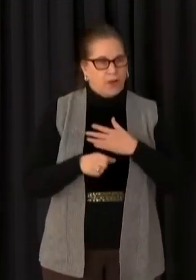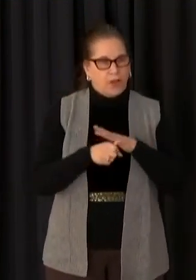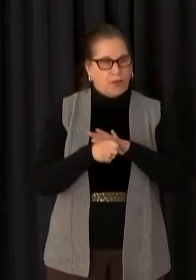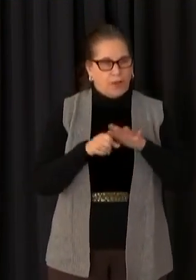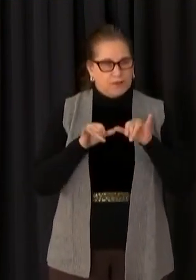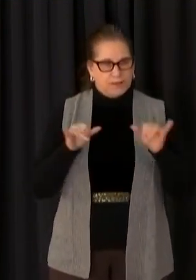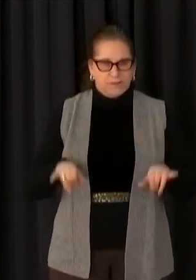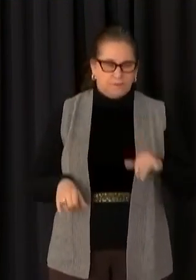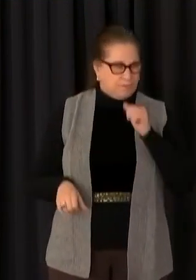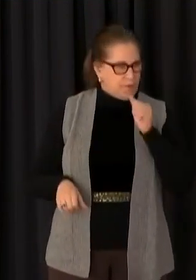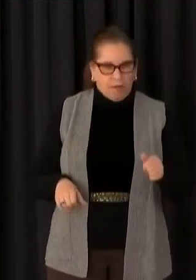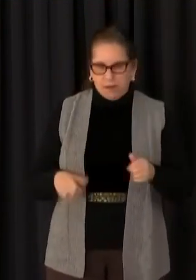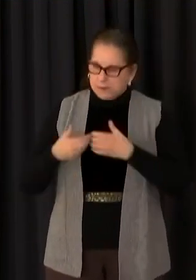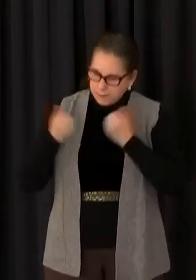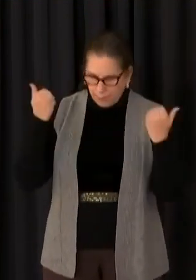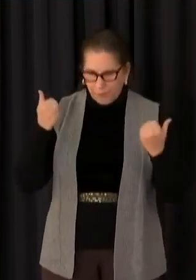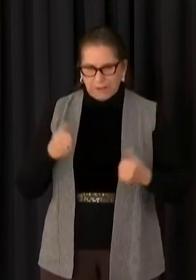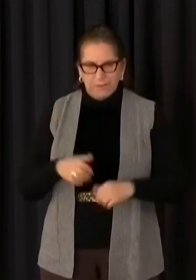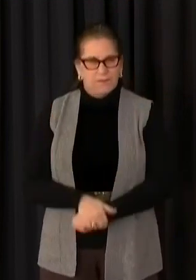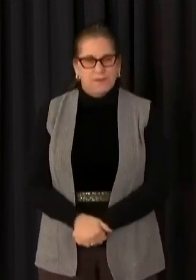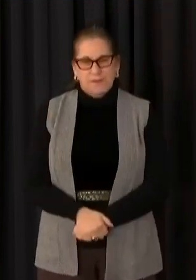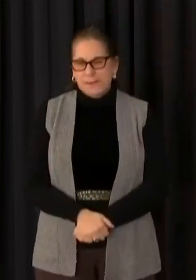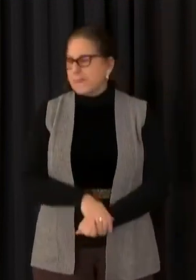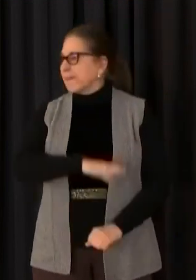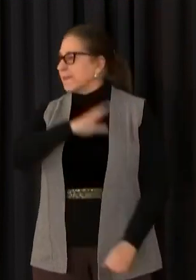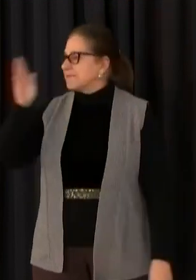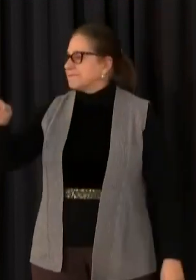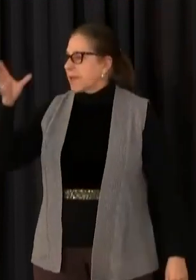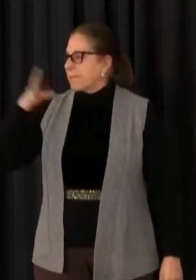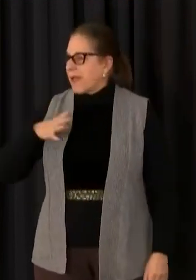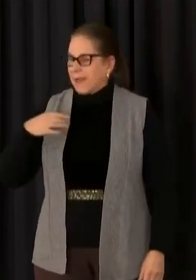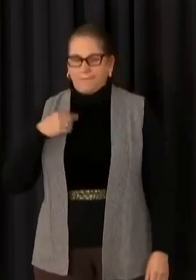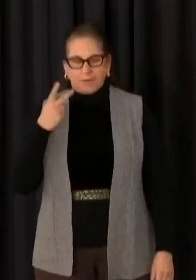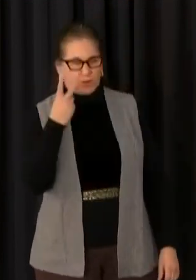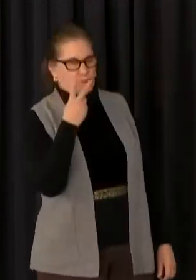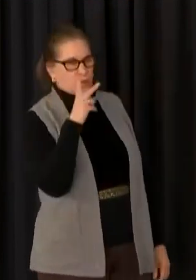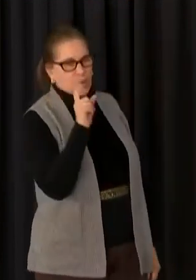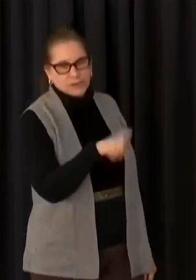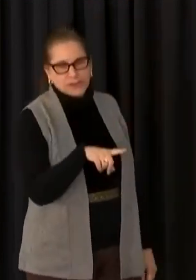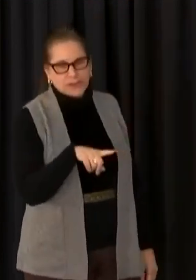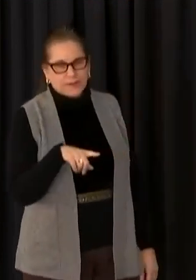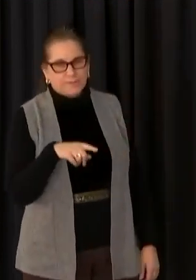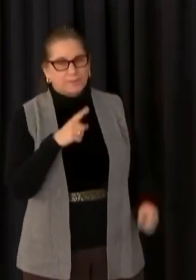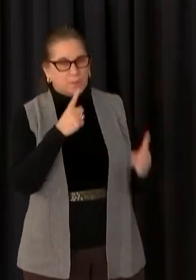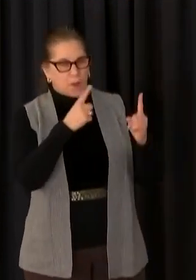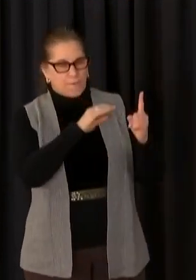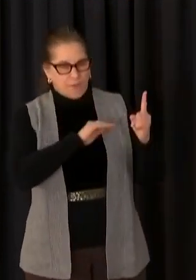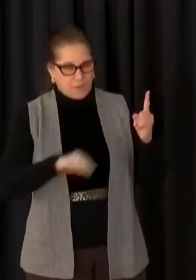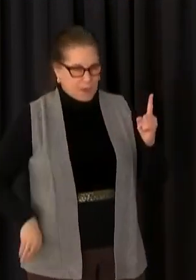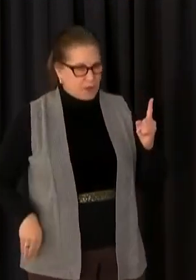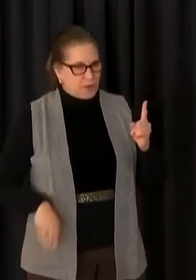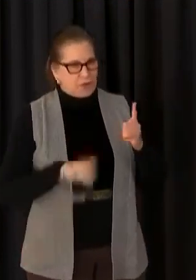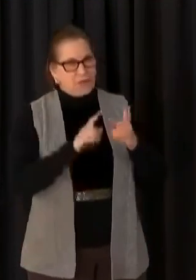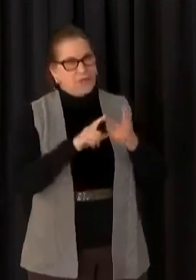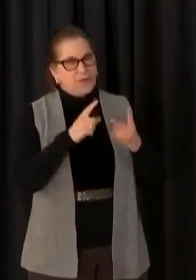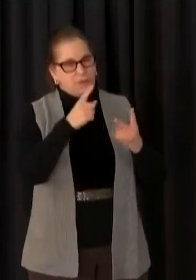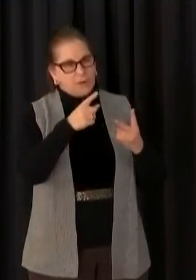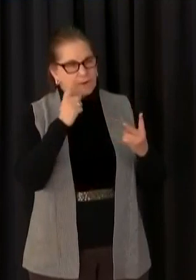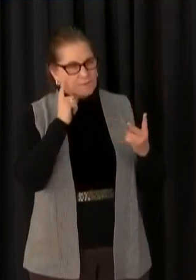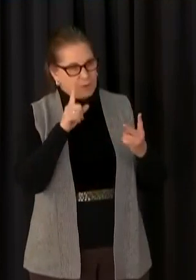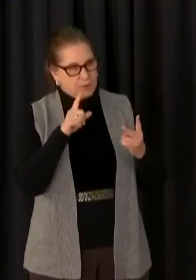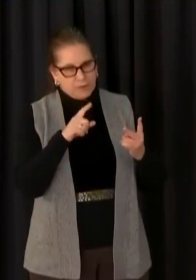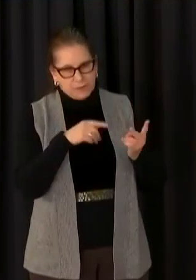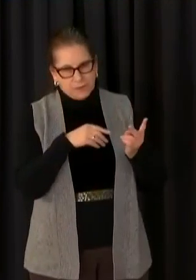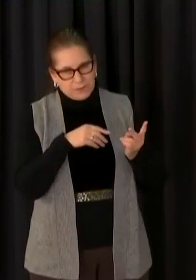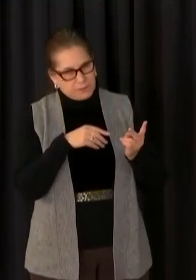Okay, Thank you. next question. I have two questions, inauguration related, one for the mayor, one for the chief. My question, inauguration related, is I wondered if you could go